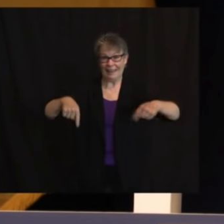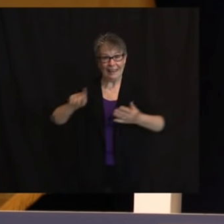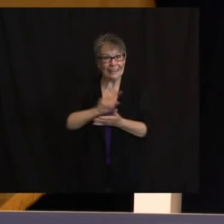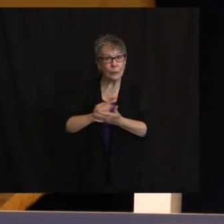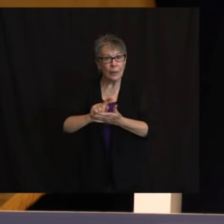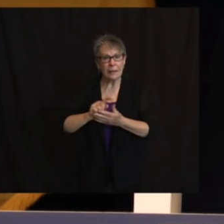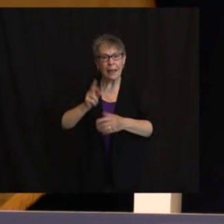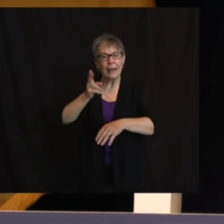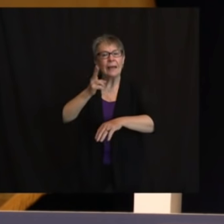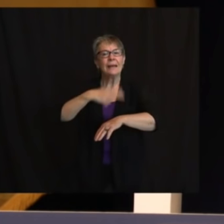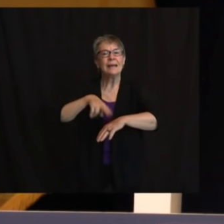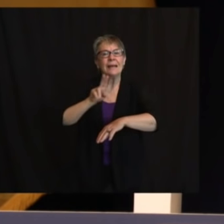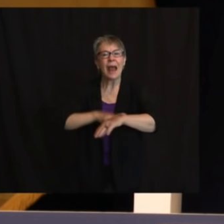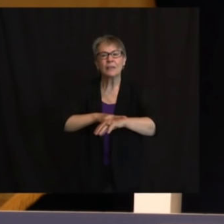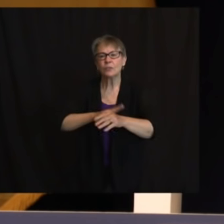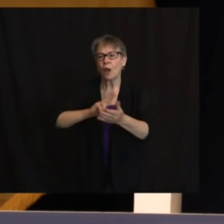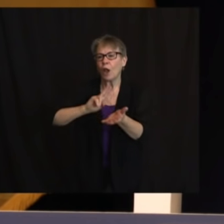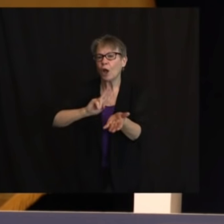tribute.